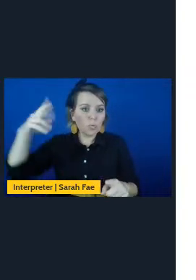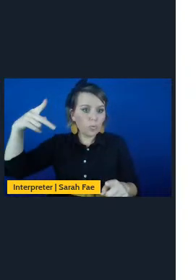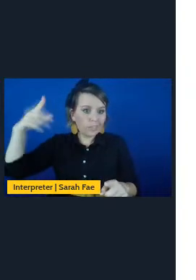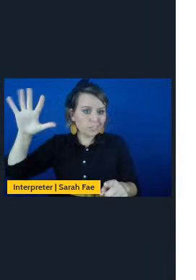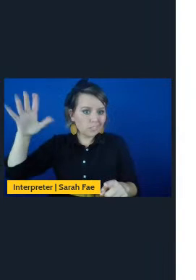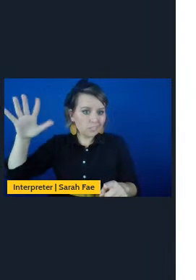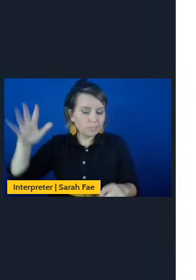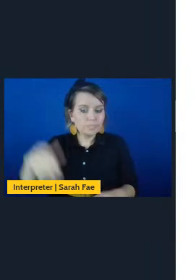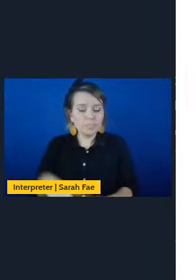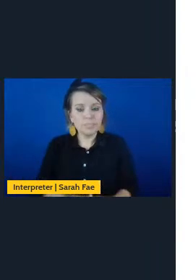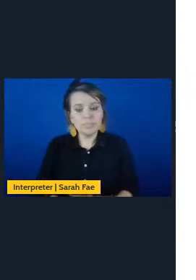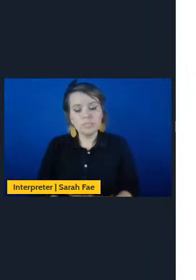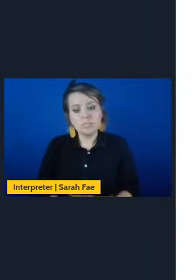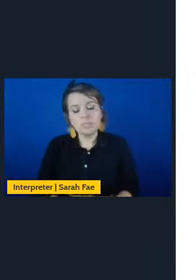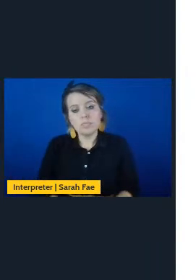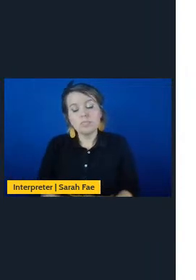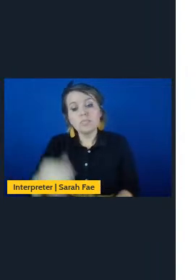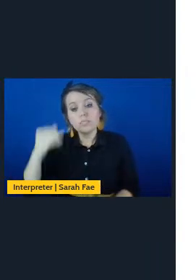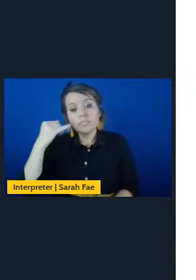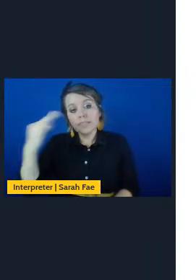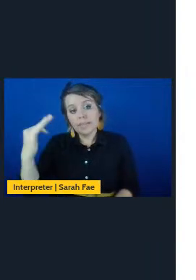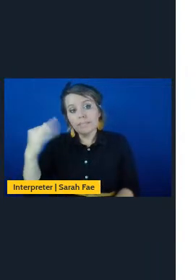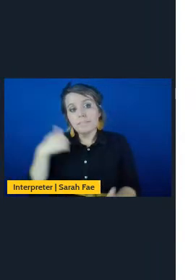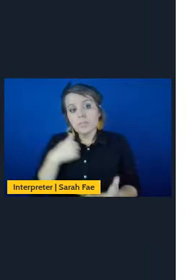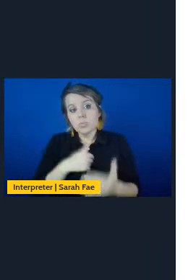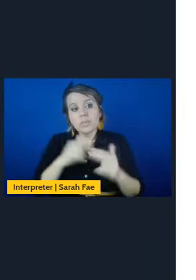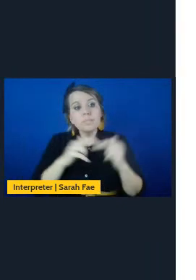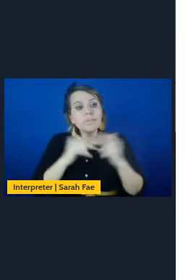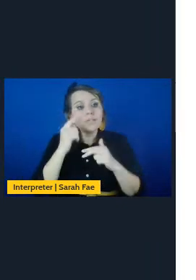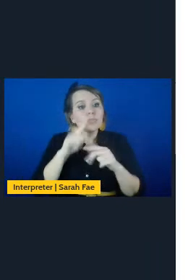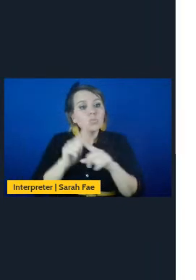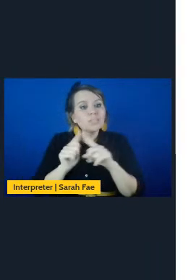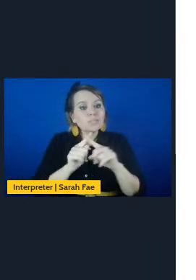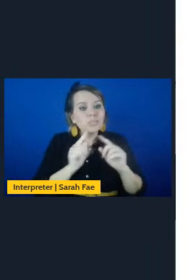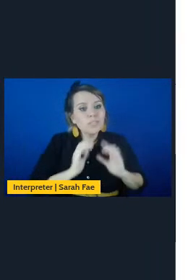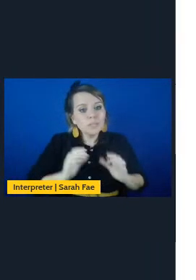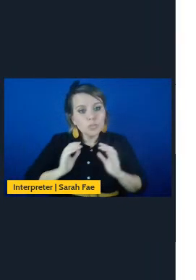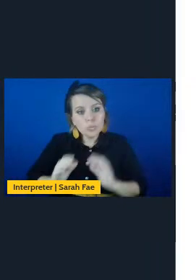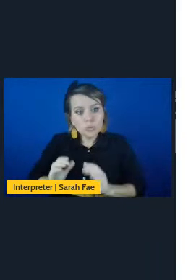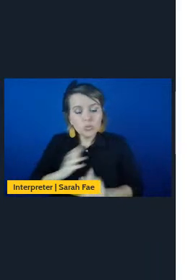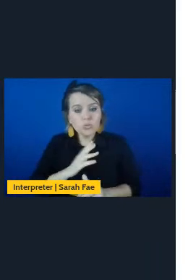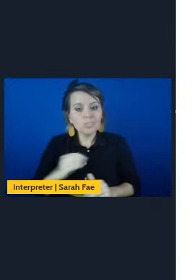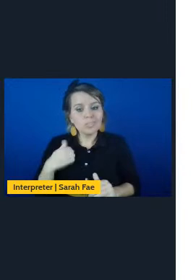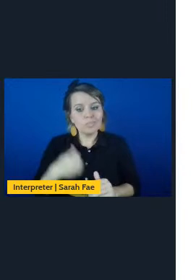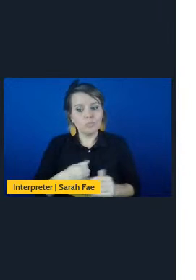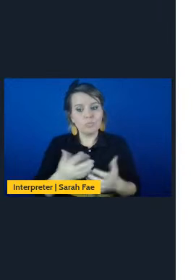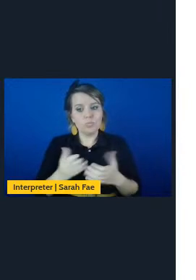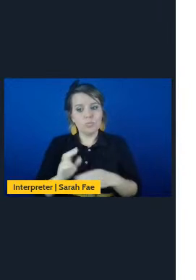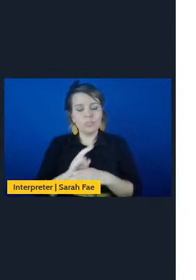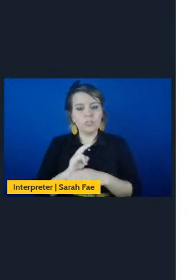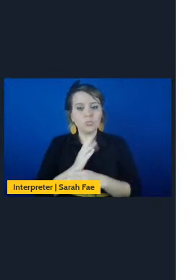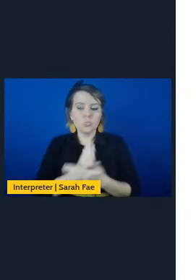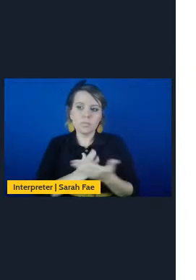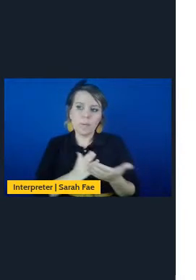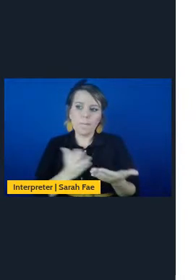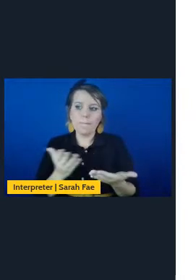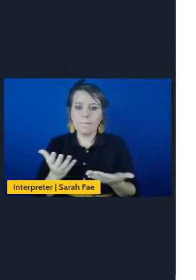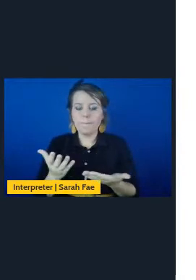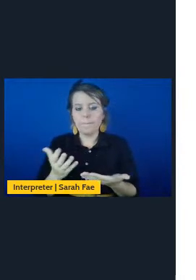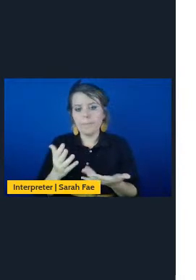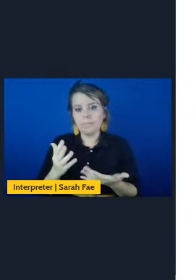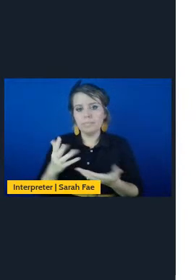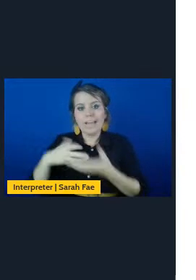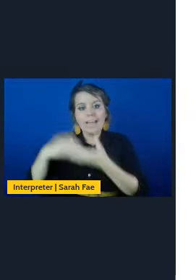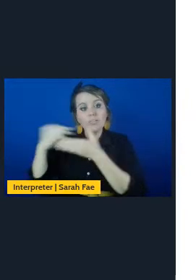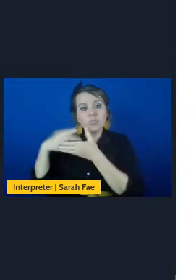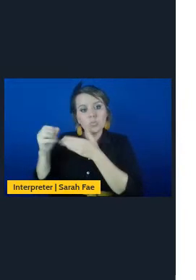Because if we build for different customers and we want to use some external system that